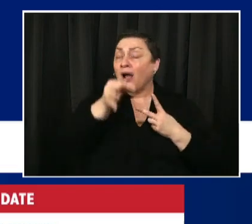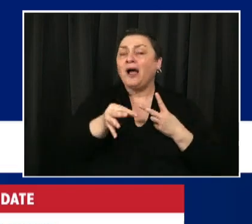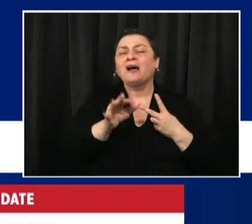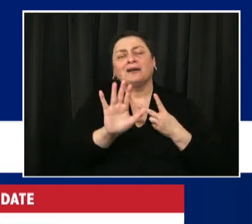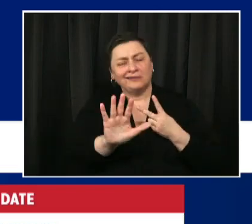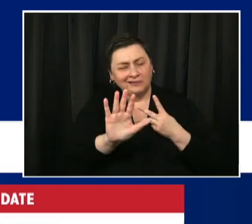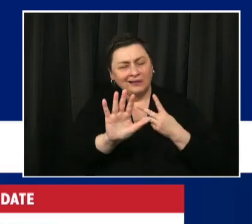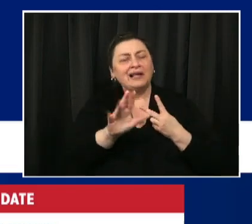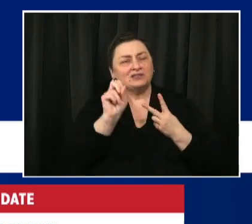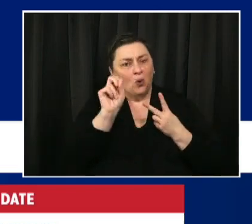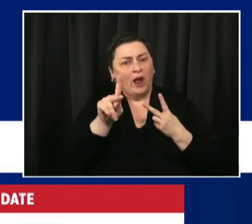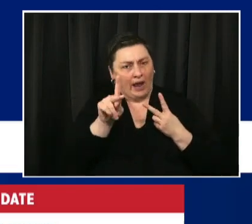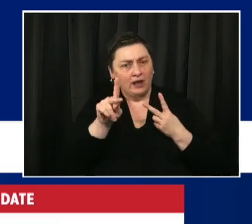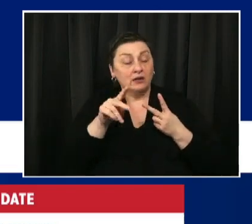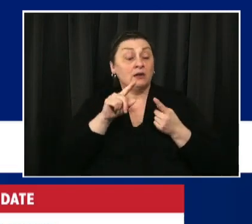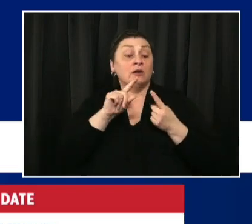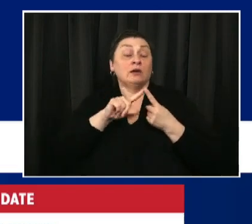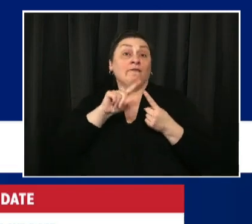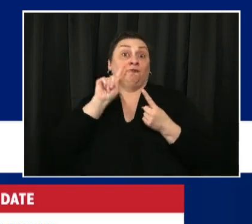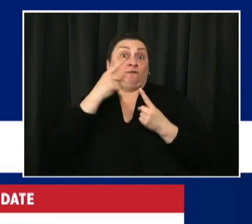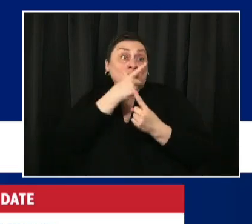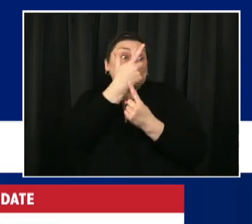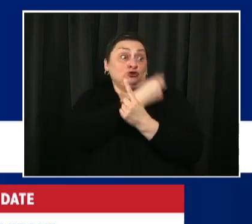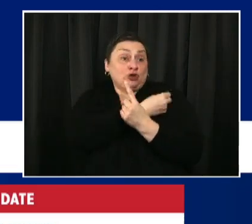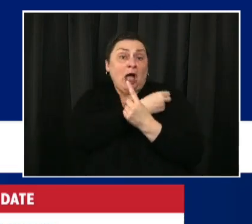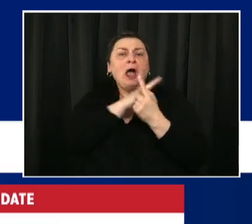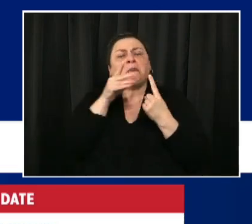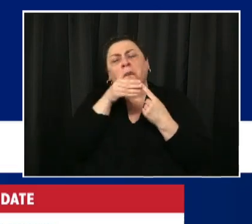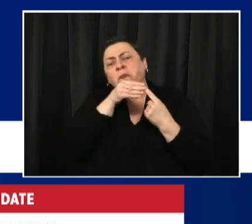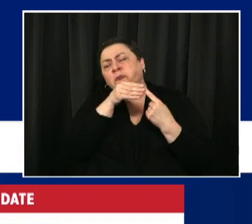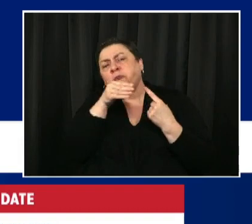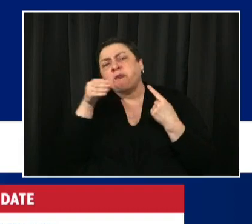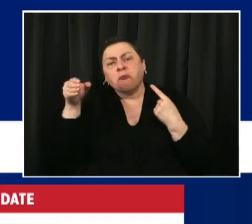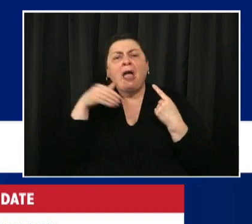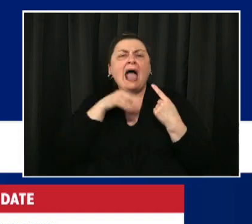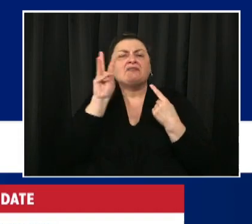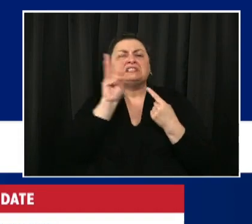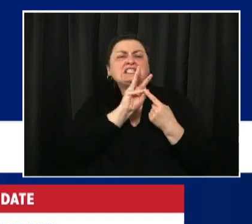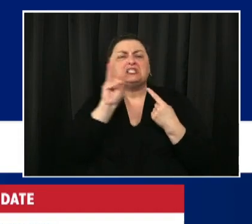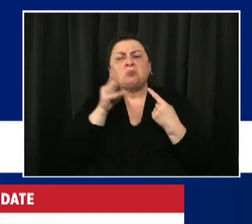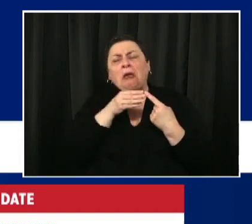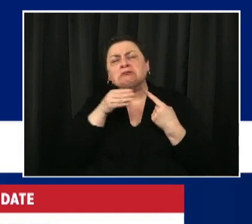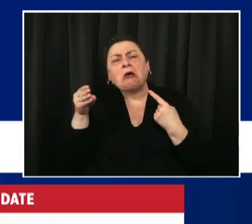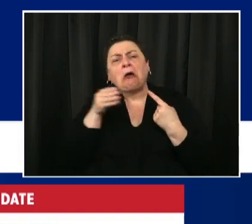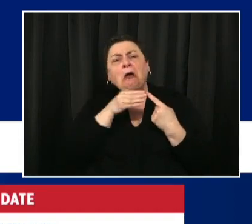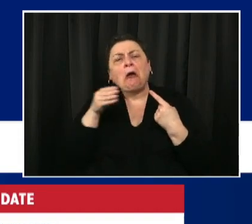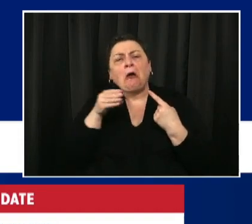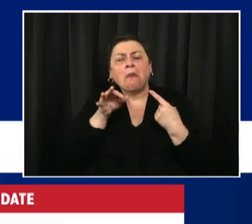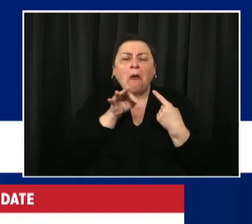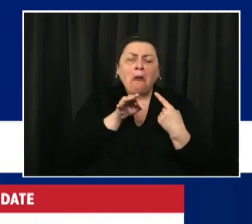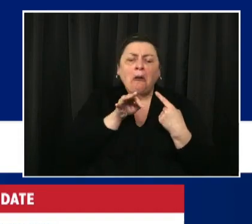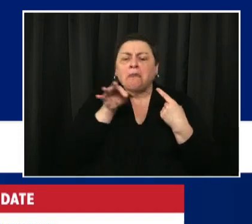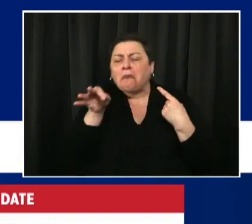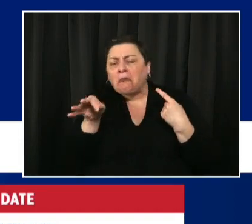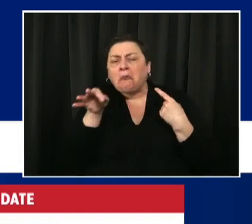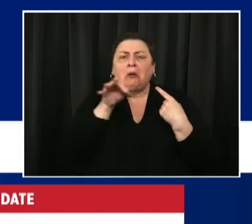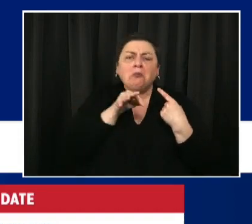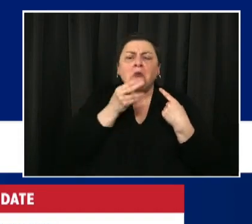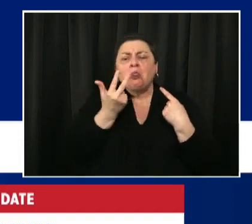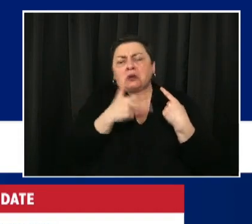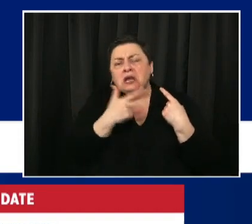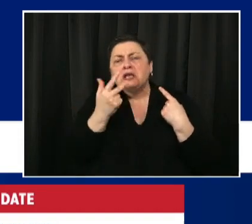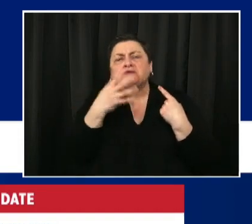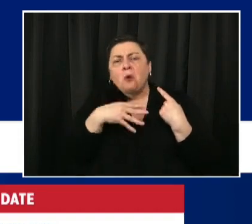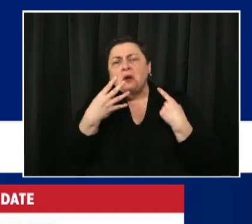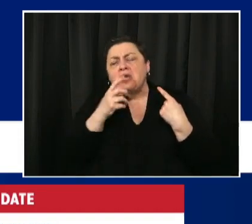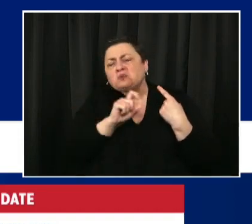You should get it within 6 weeks of the first dose. It really doesn't impact the efficacy to delay that by 3 or 4 days or a